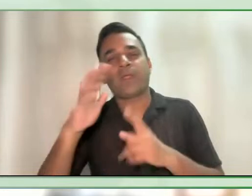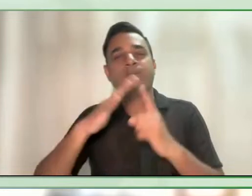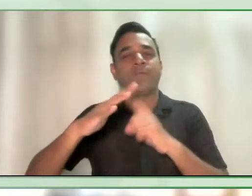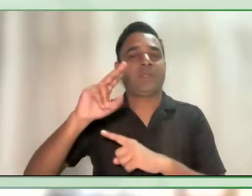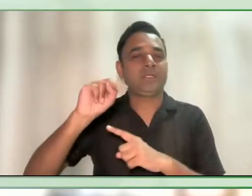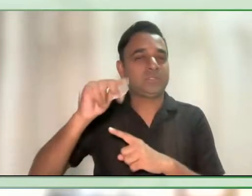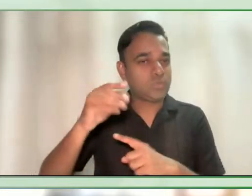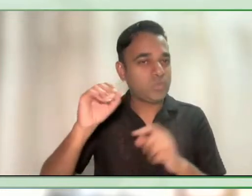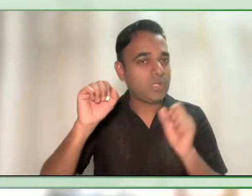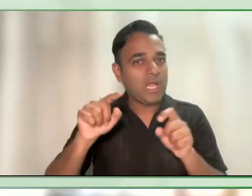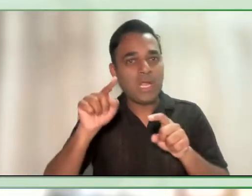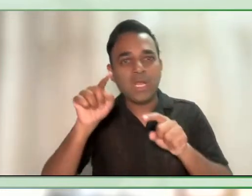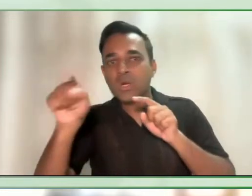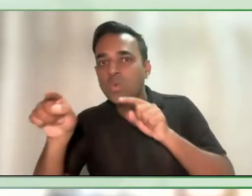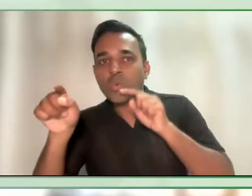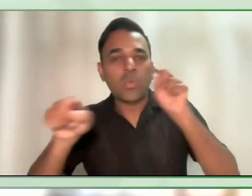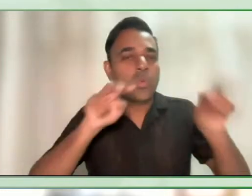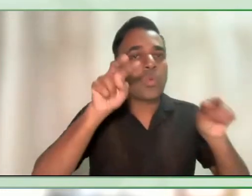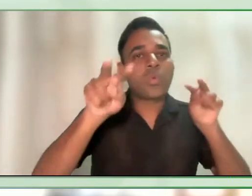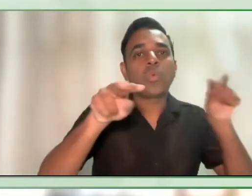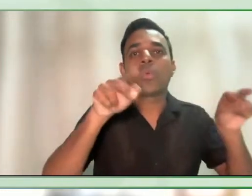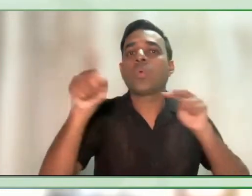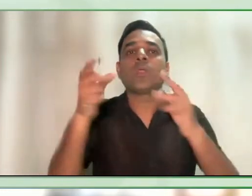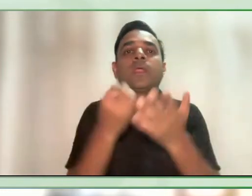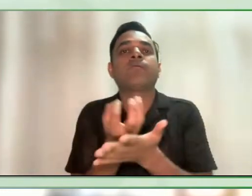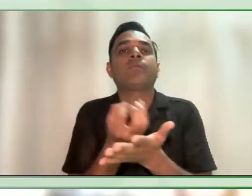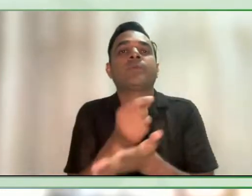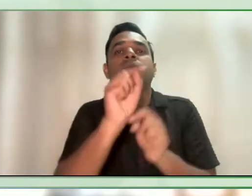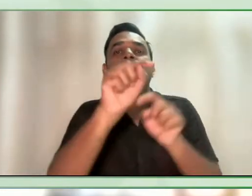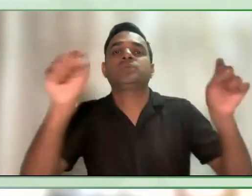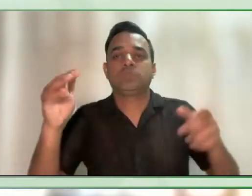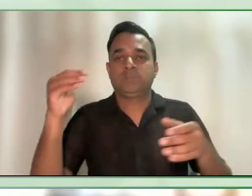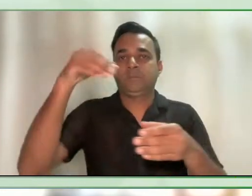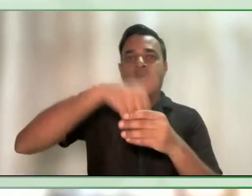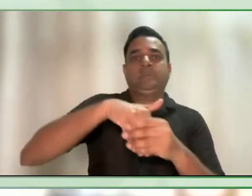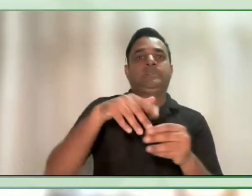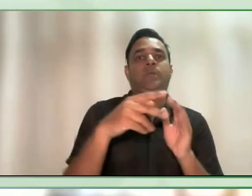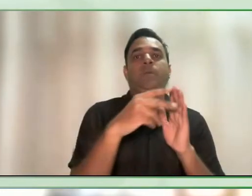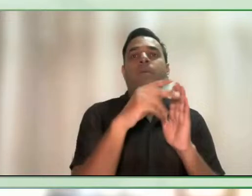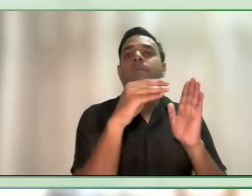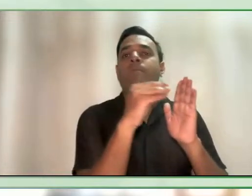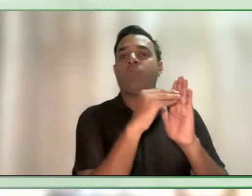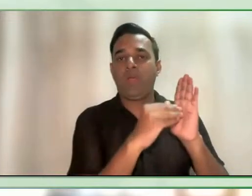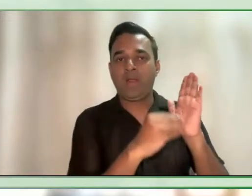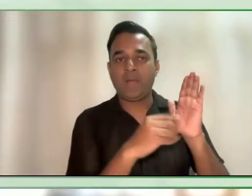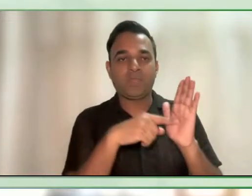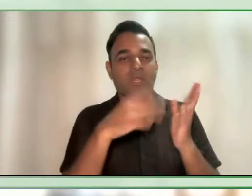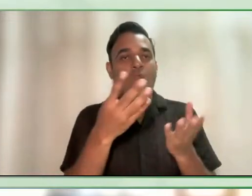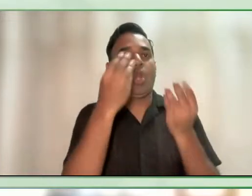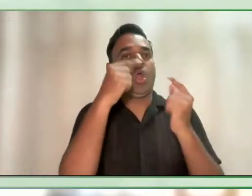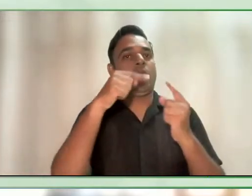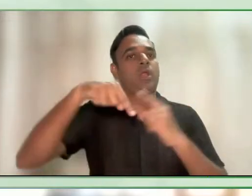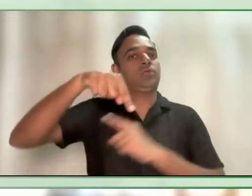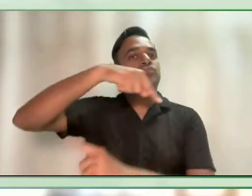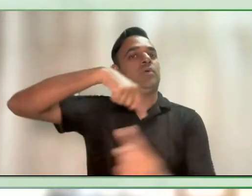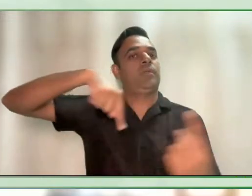American expression, a double whammy, isn't it? And the second whammy is that